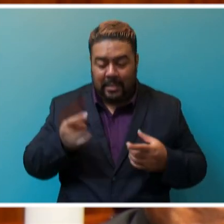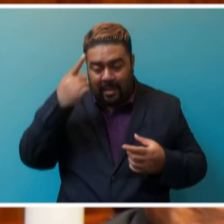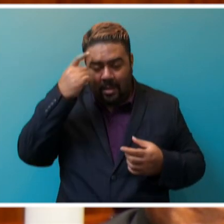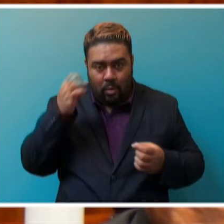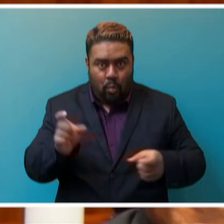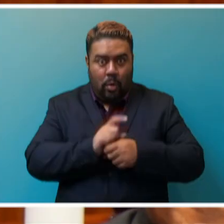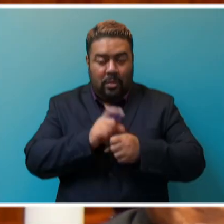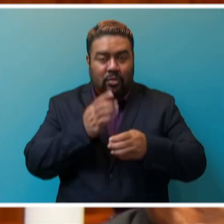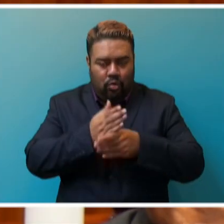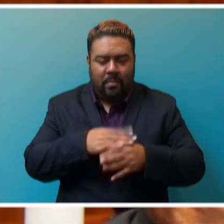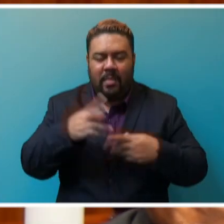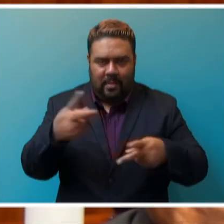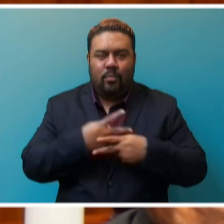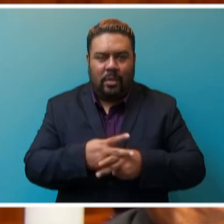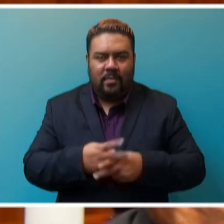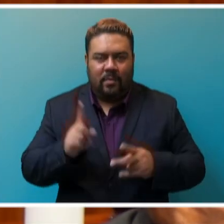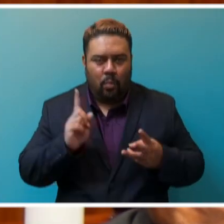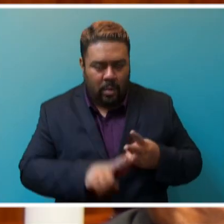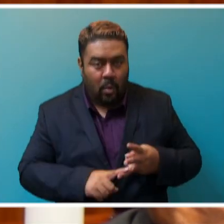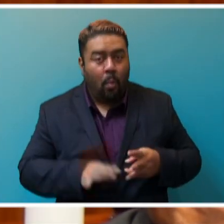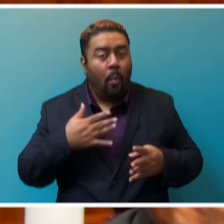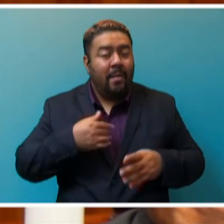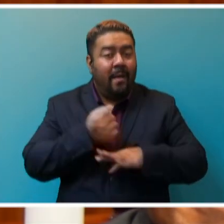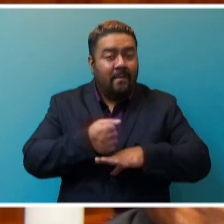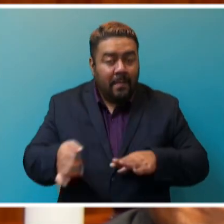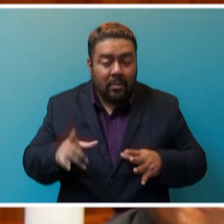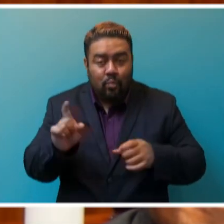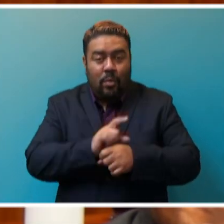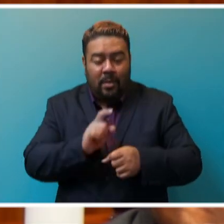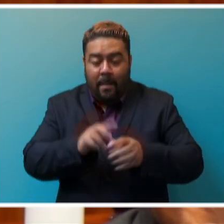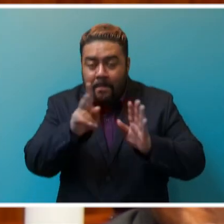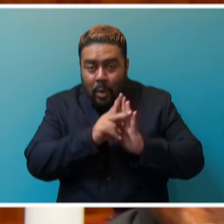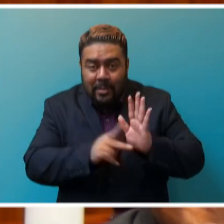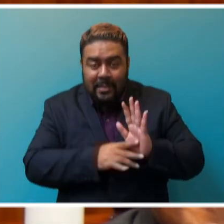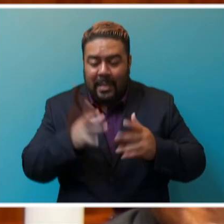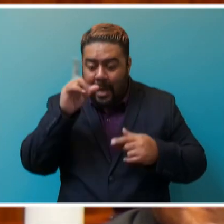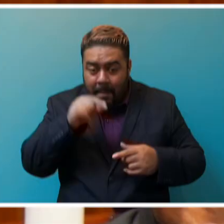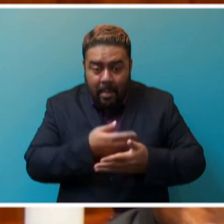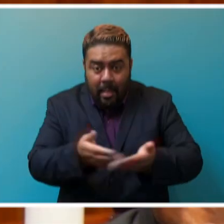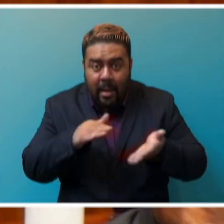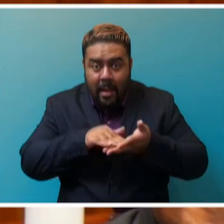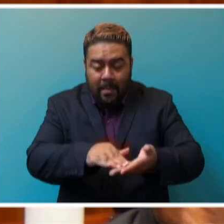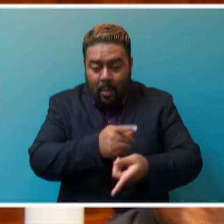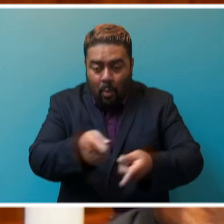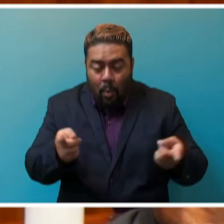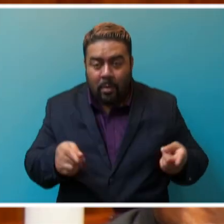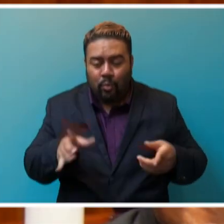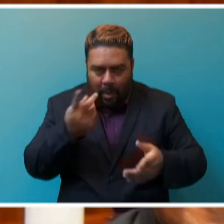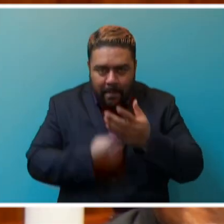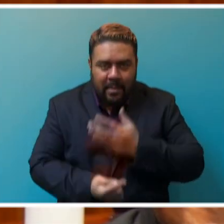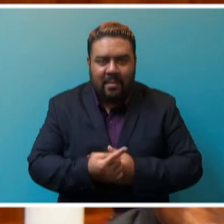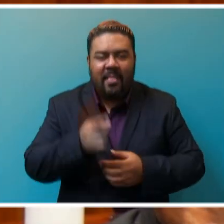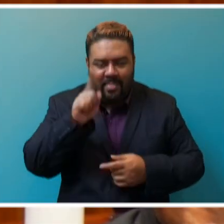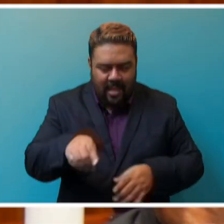creates jobs, that's productivity. When a government creates policies that enable all of this to happen, that